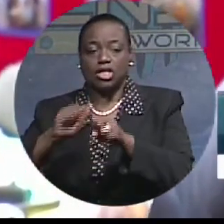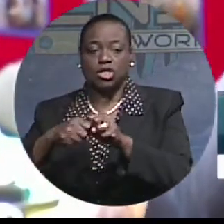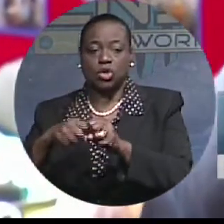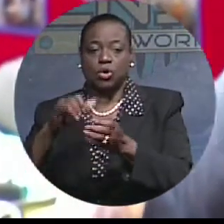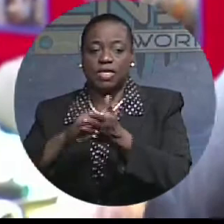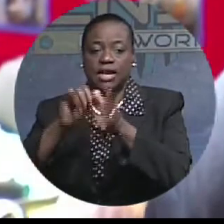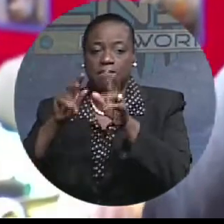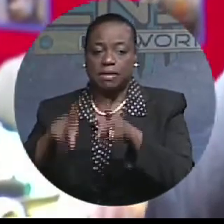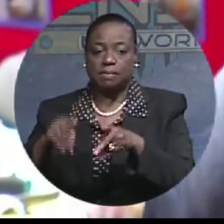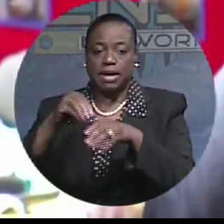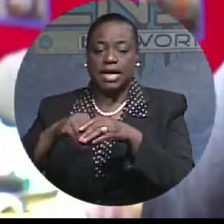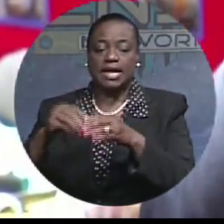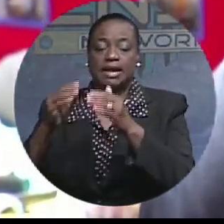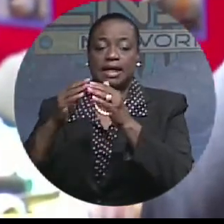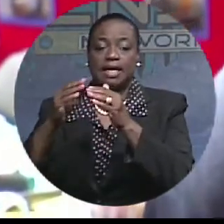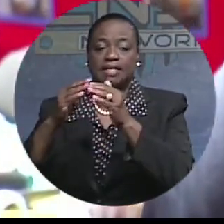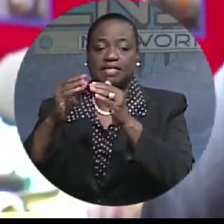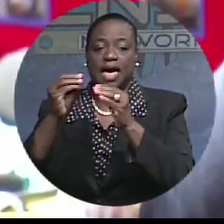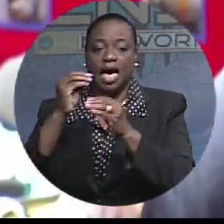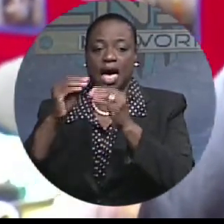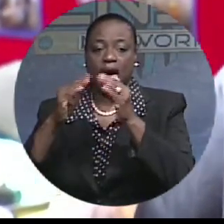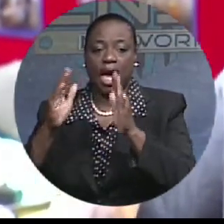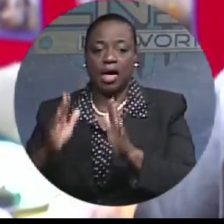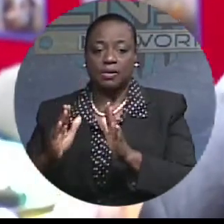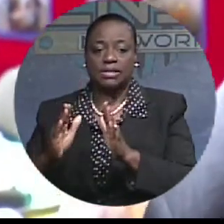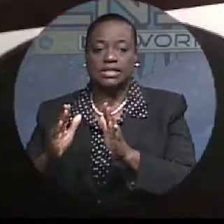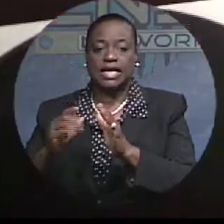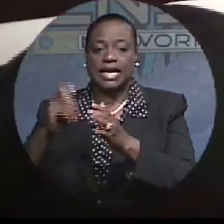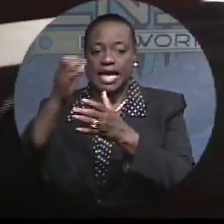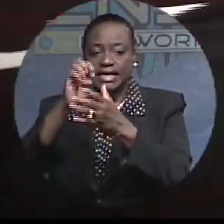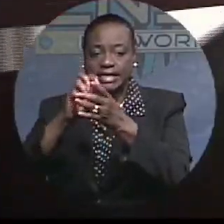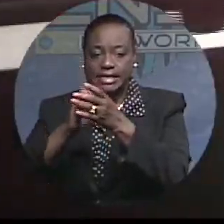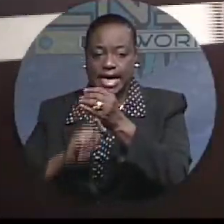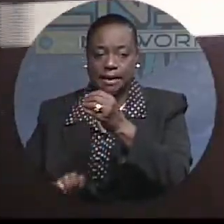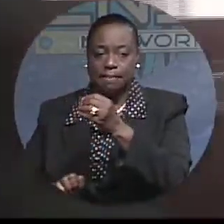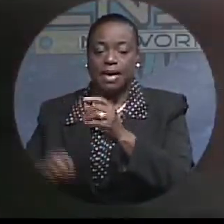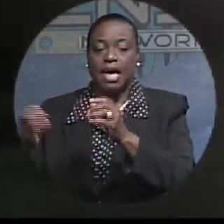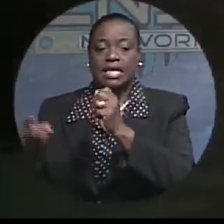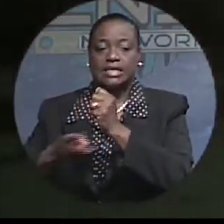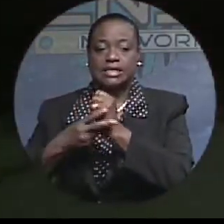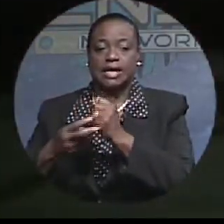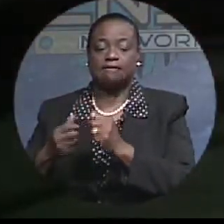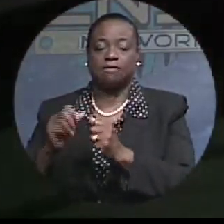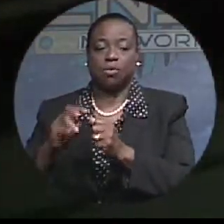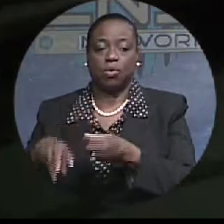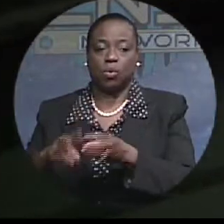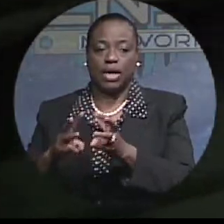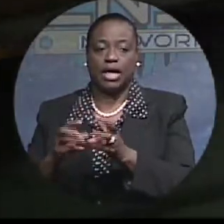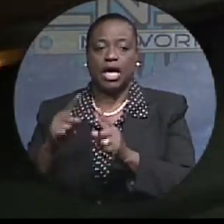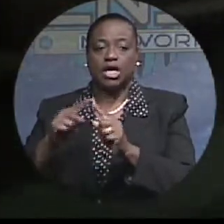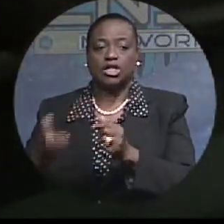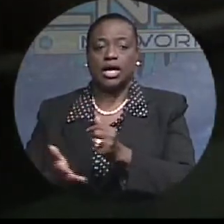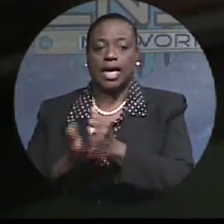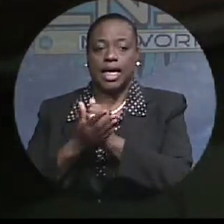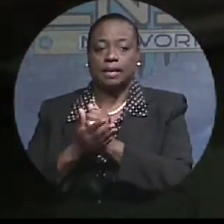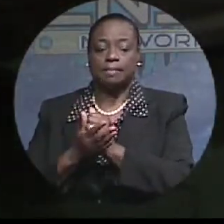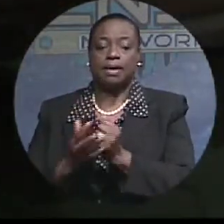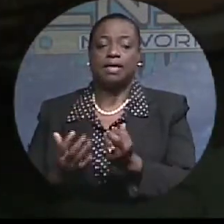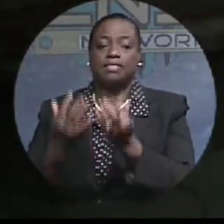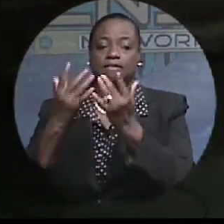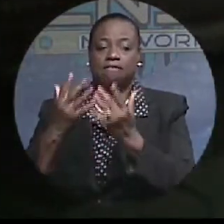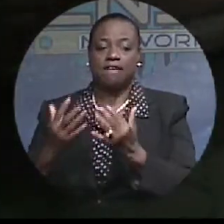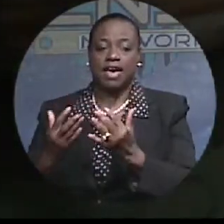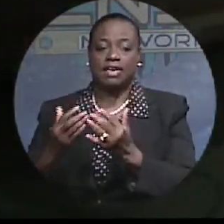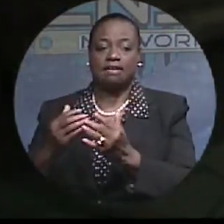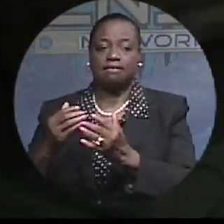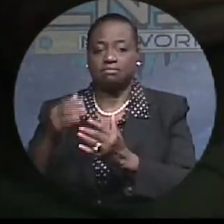will be able to escape, get through that roof in a safe way. So to assist firefighters to carry out their jobs more effectively, Minister